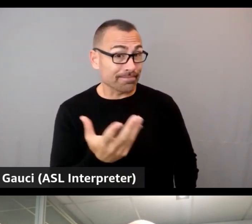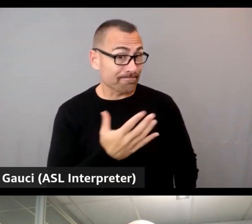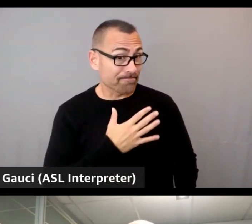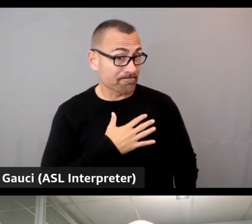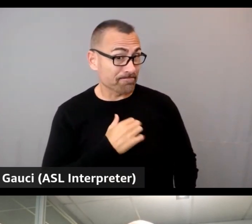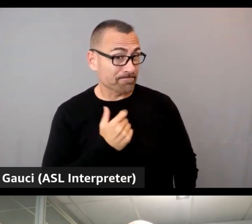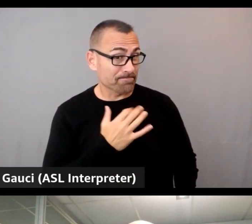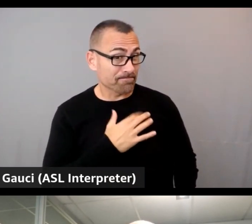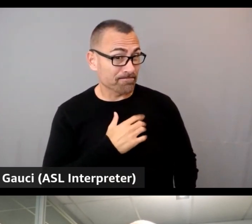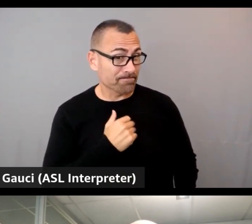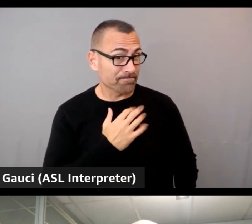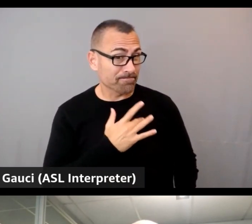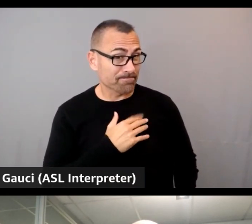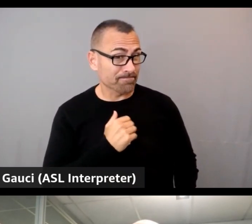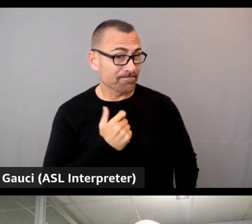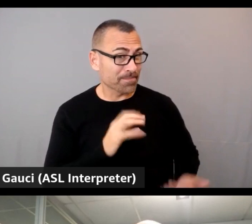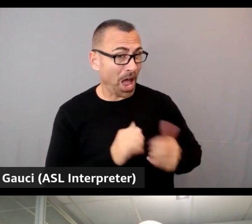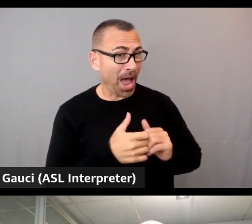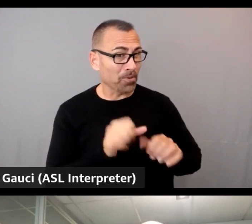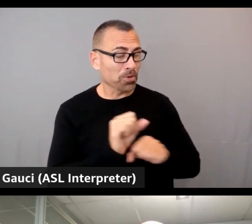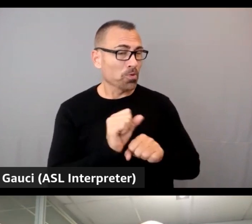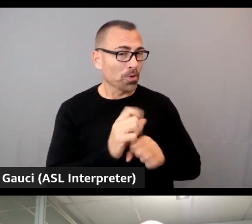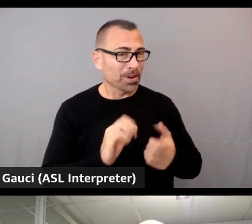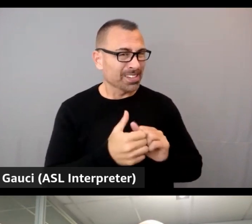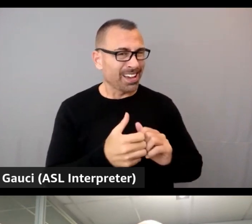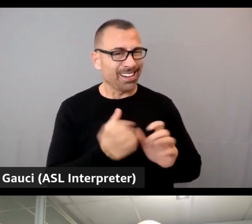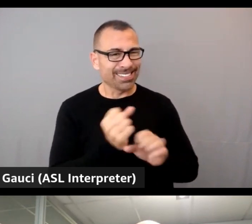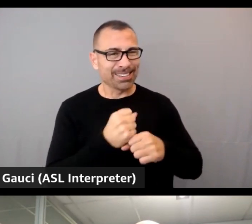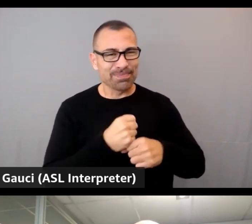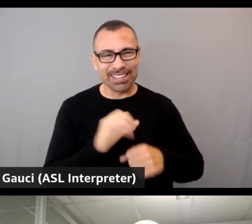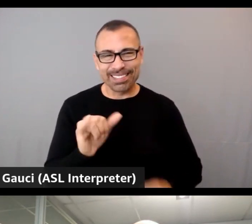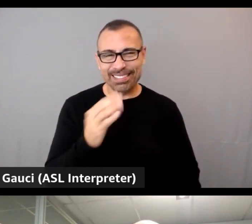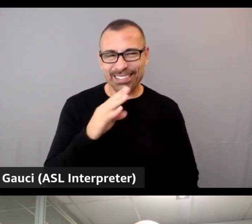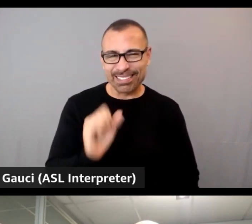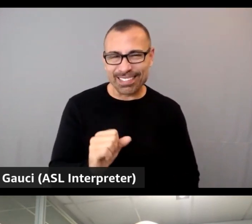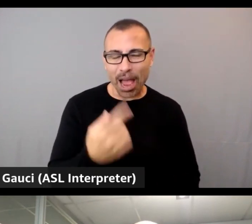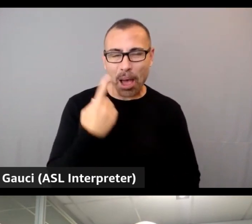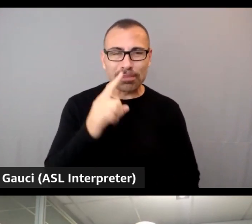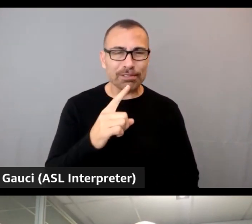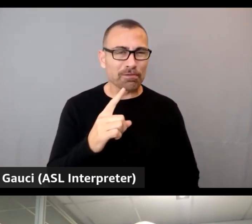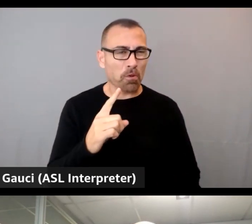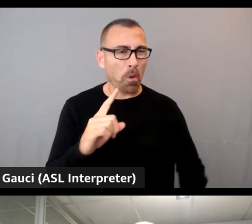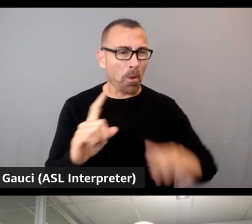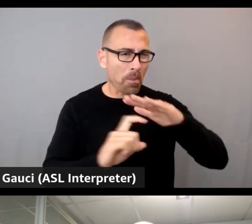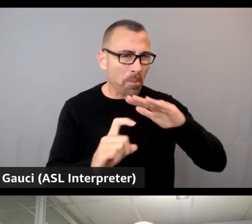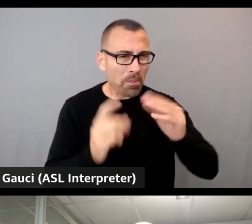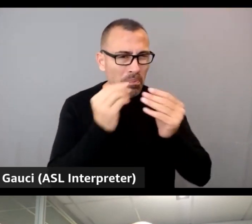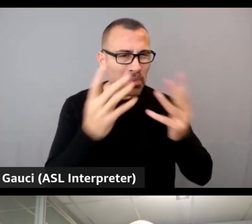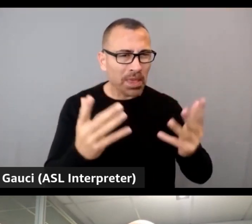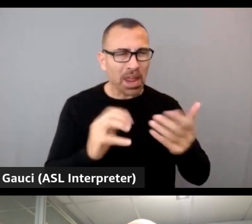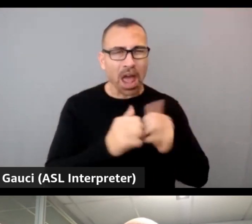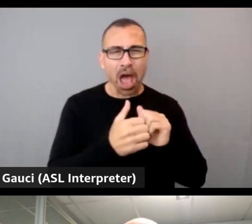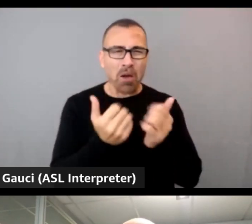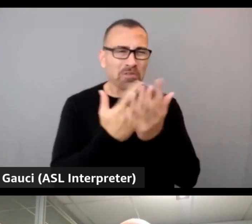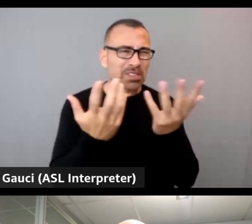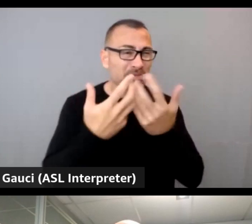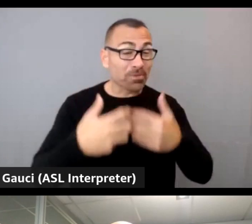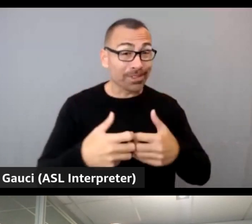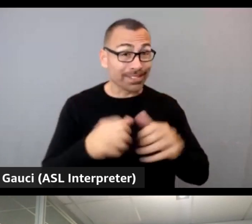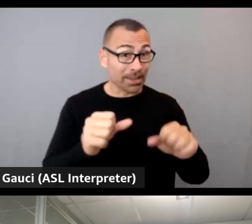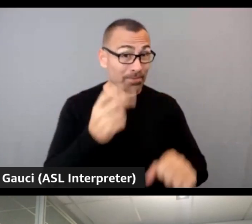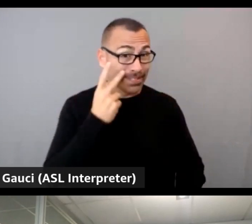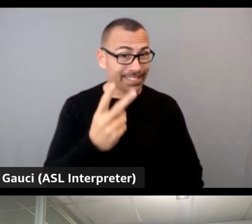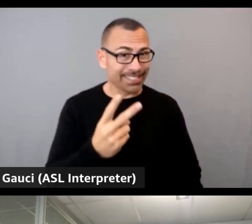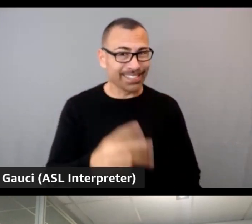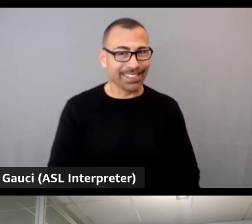works, how you can create these jobs to scan your data and how it kind of works. So let's Yeah, Demo.